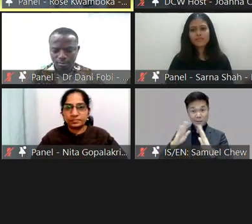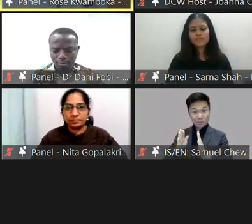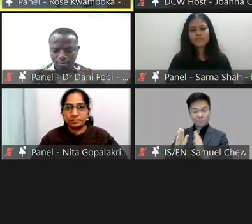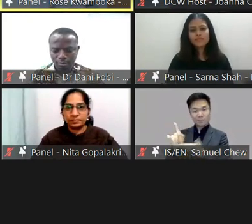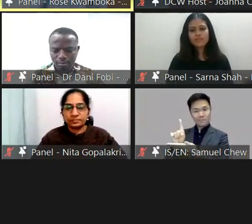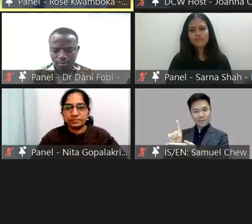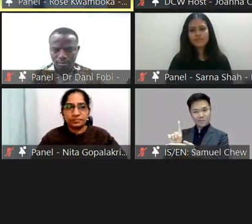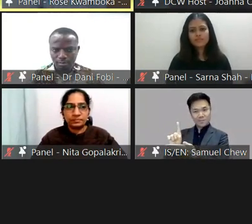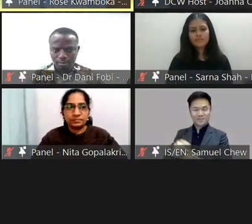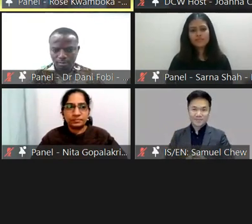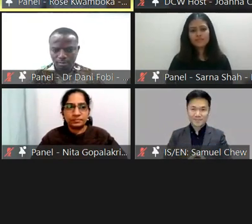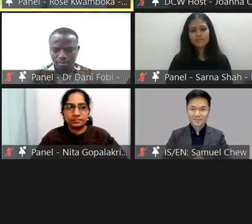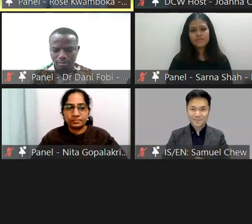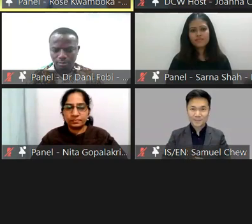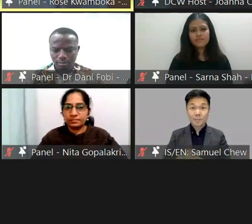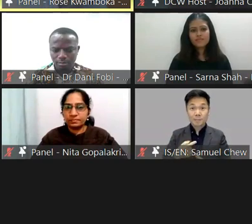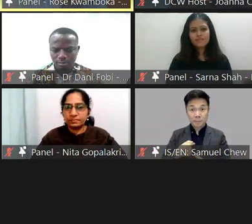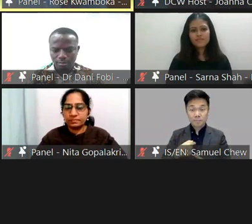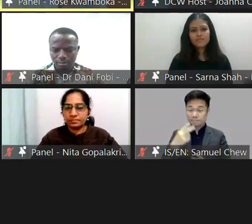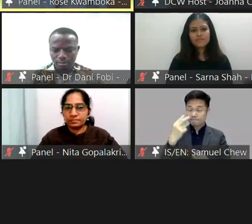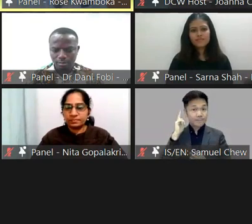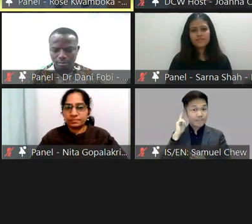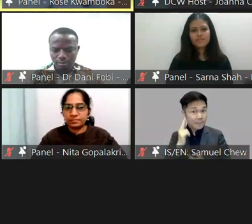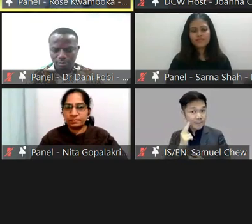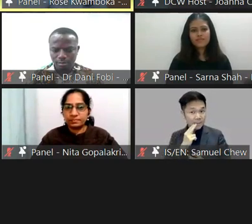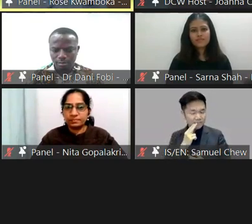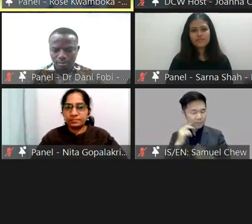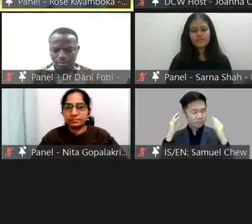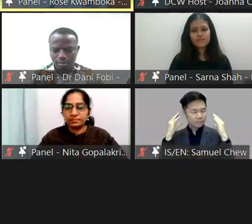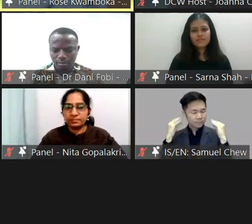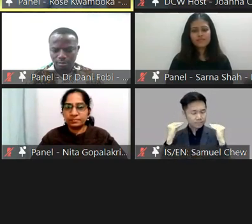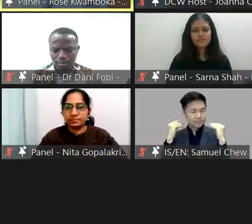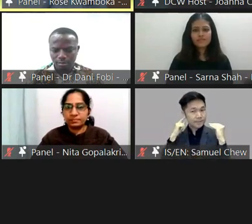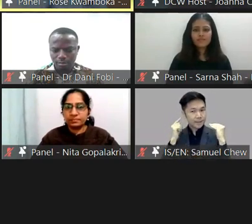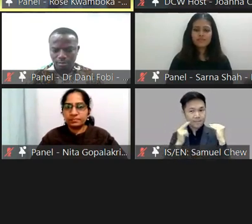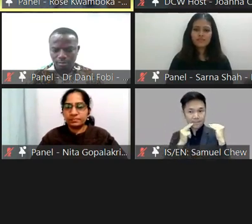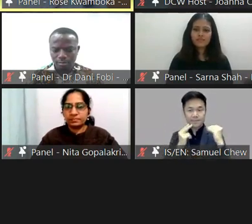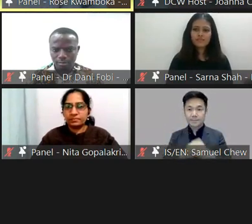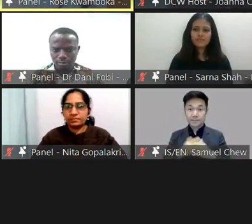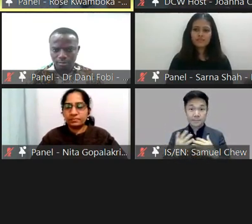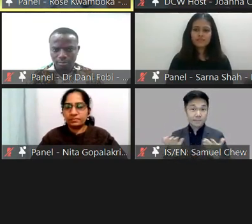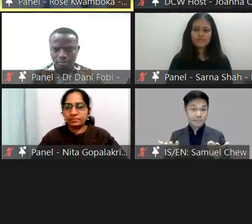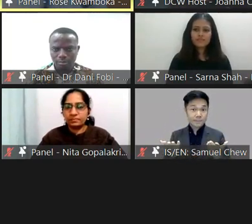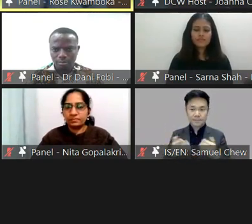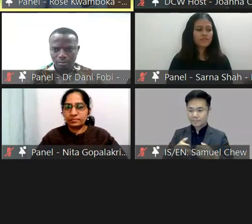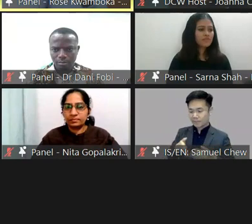to mention that I am deaf. I'm profoundly deaf. And I became deaf at the age of 8